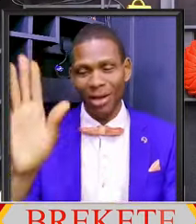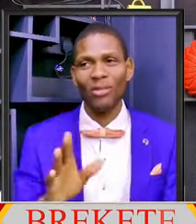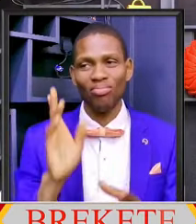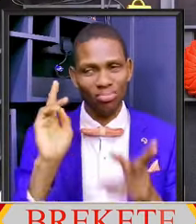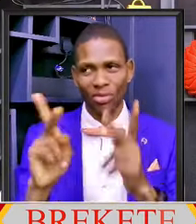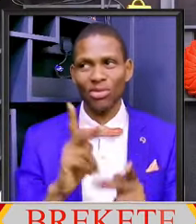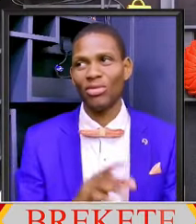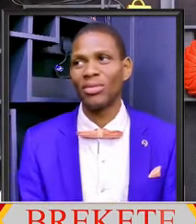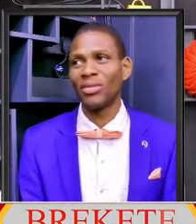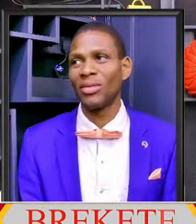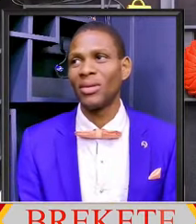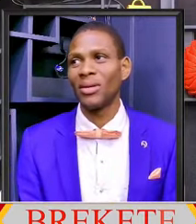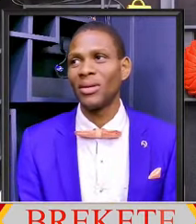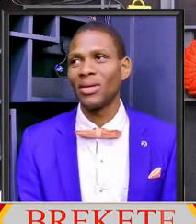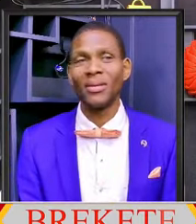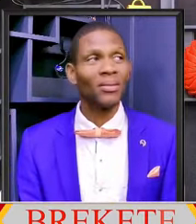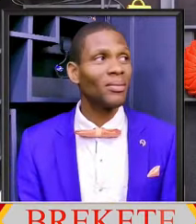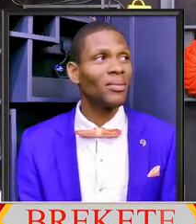Ah.